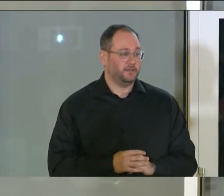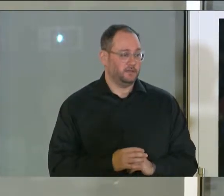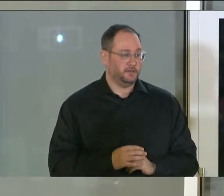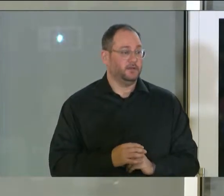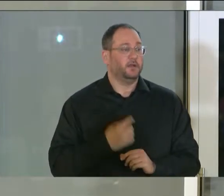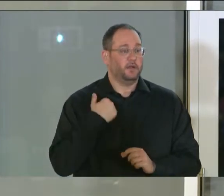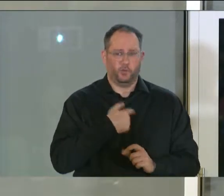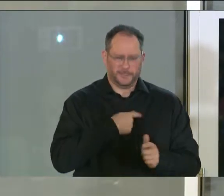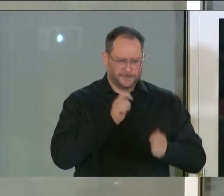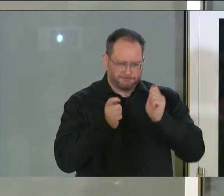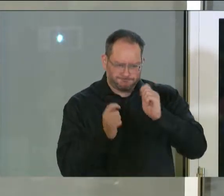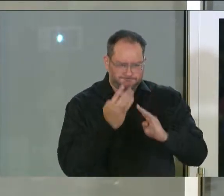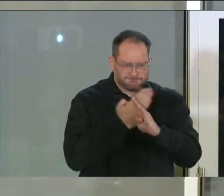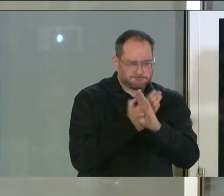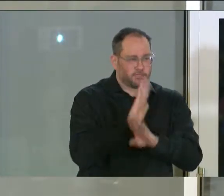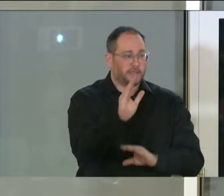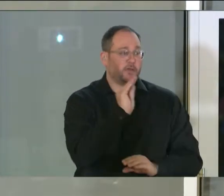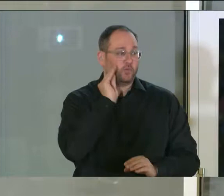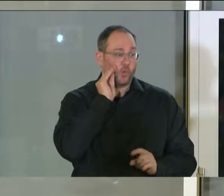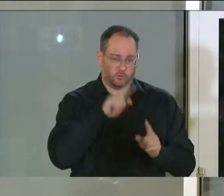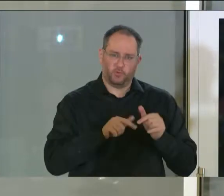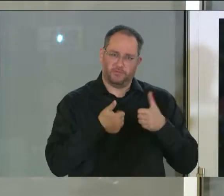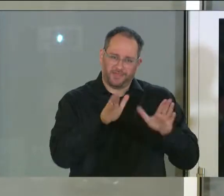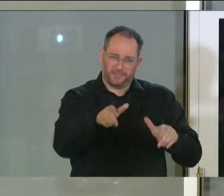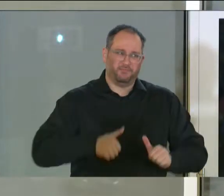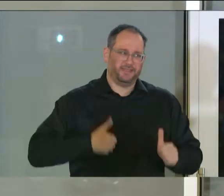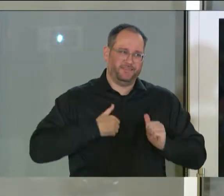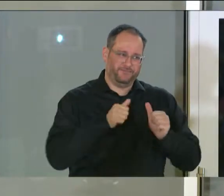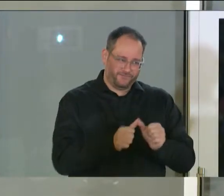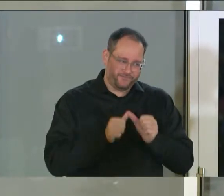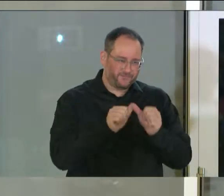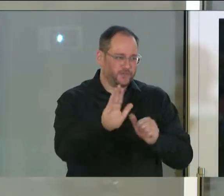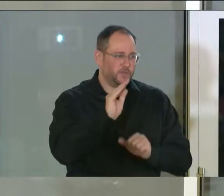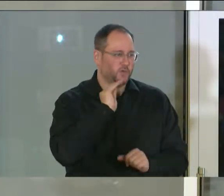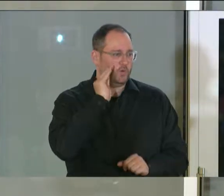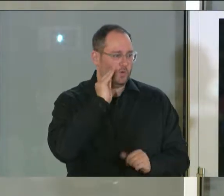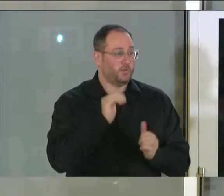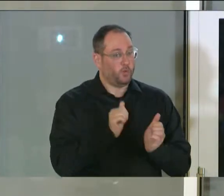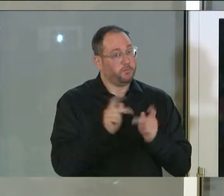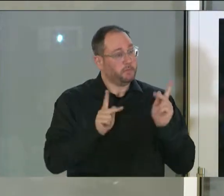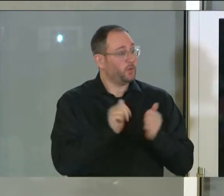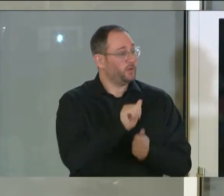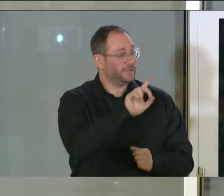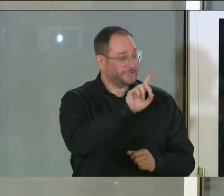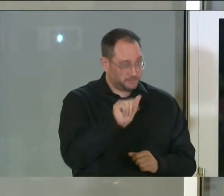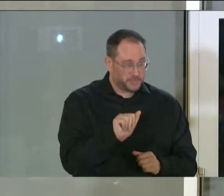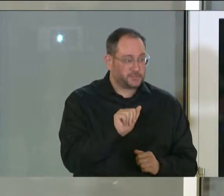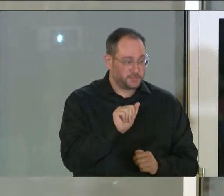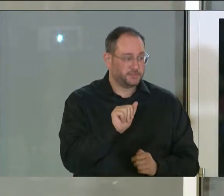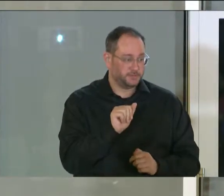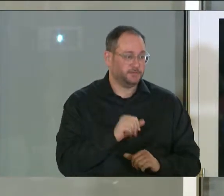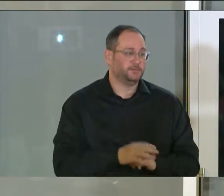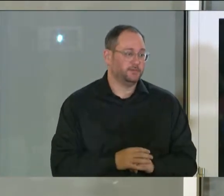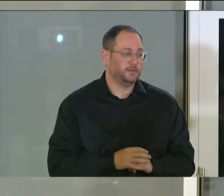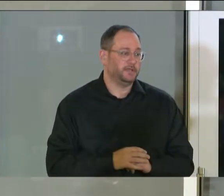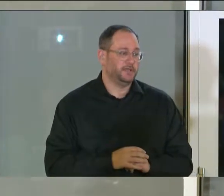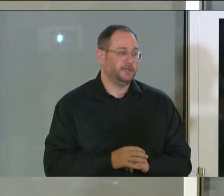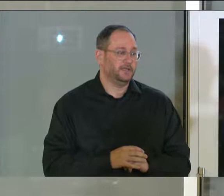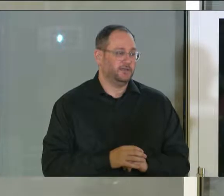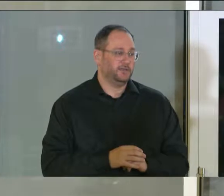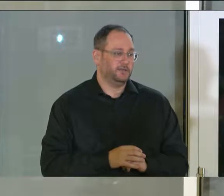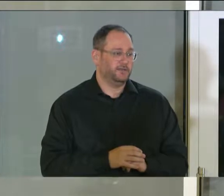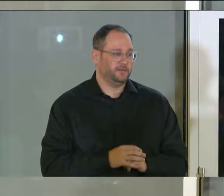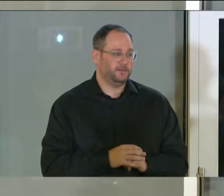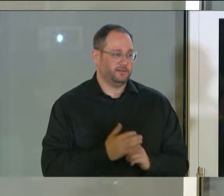negotiate better and deal with the disabilities that would otherwise impact their ability to stay in the home. In